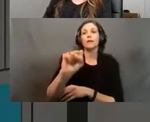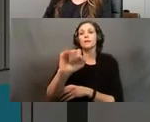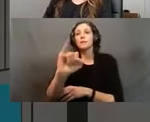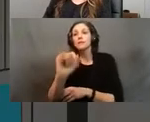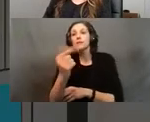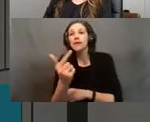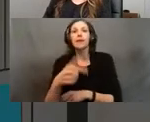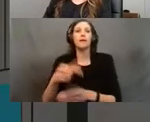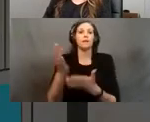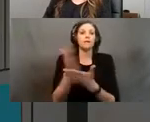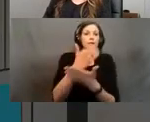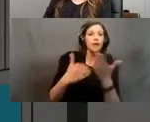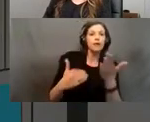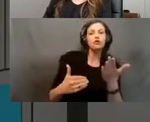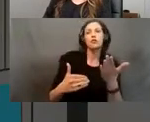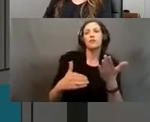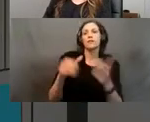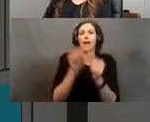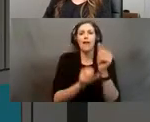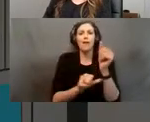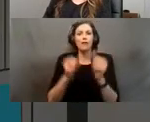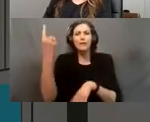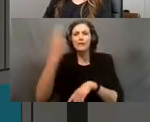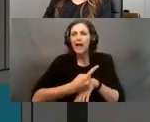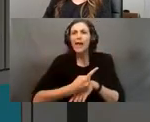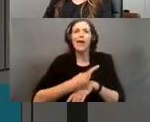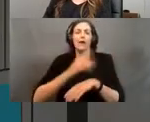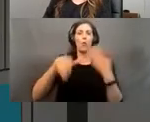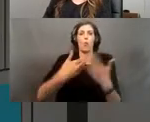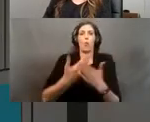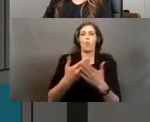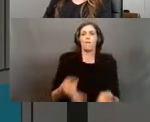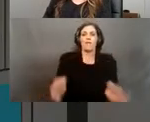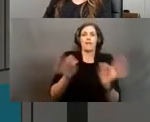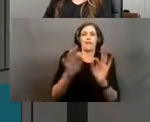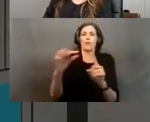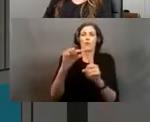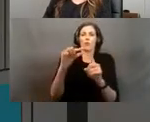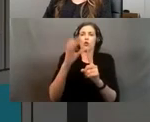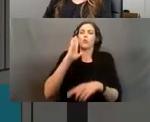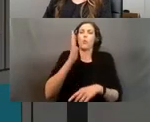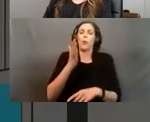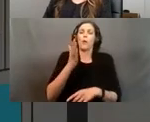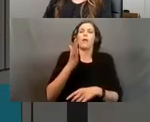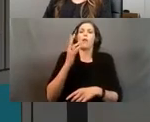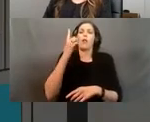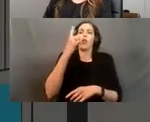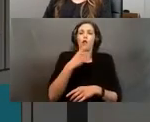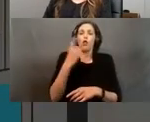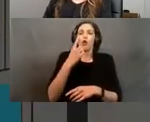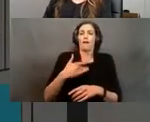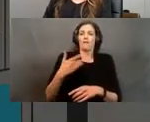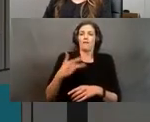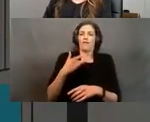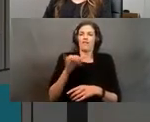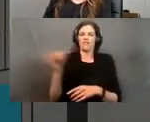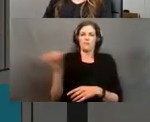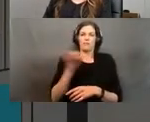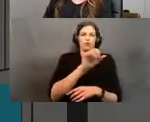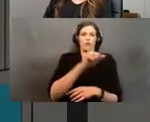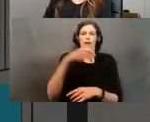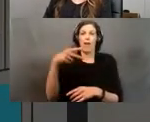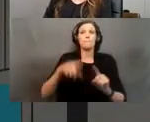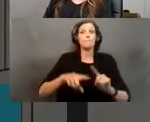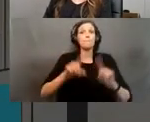every day, all the key words. will look, it will look and feel similar to, except more functional, because you can then